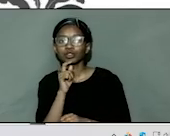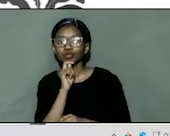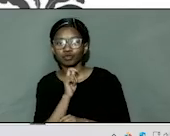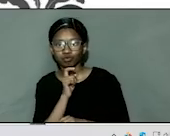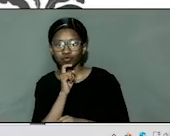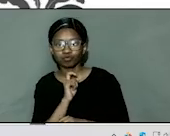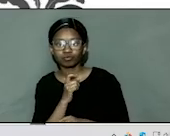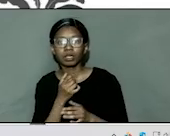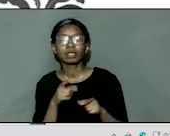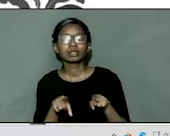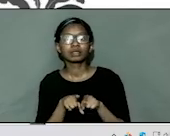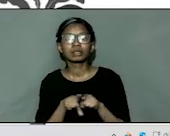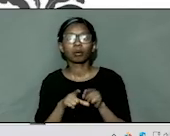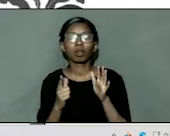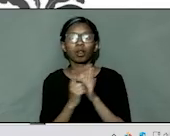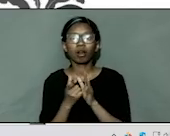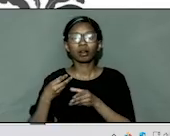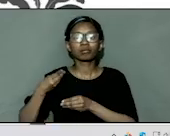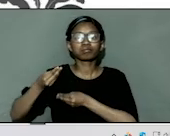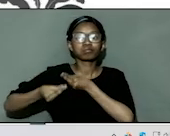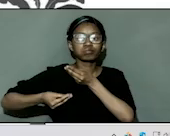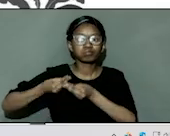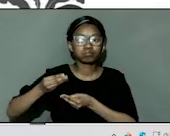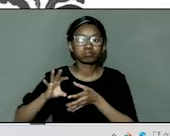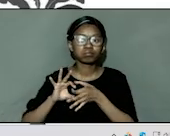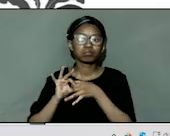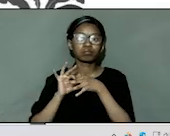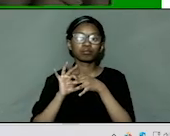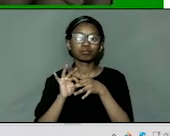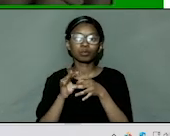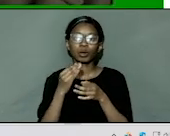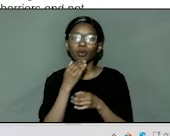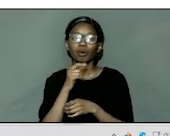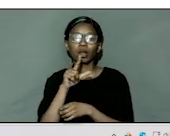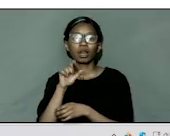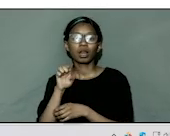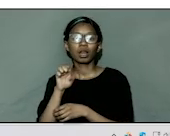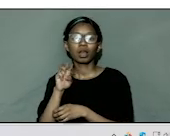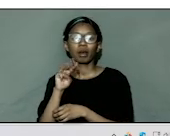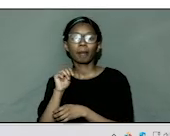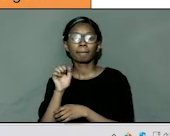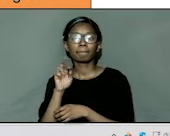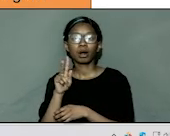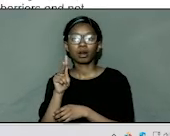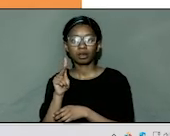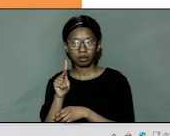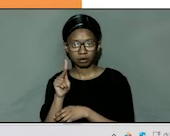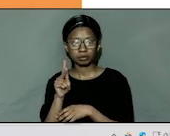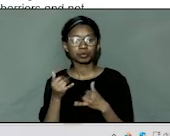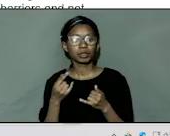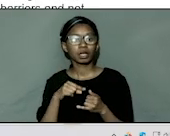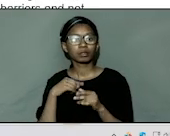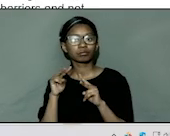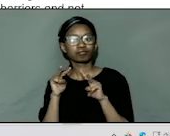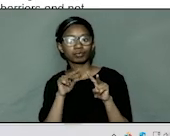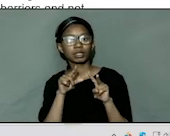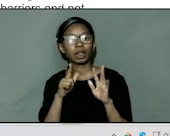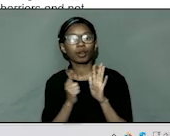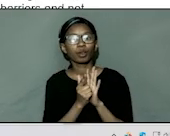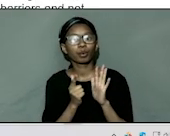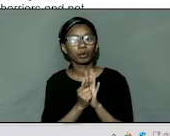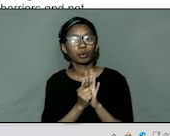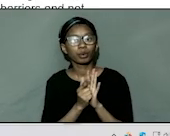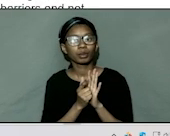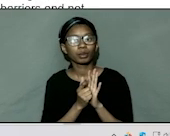inheritance according to Lamarck. Now let us look at the law. What does it